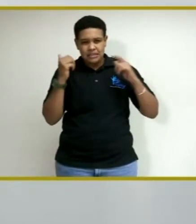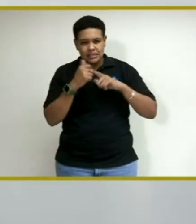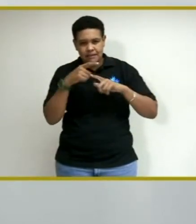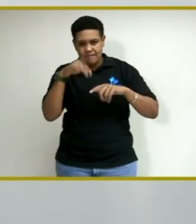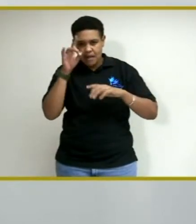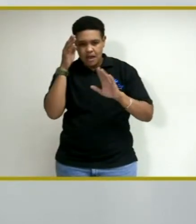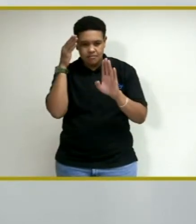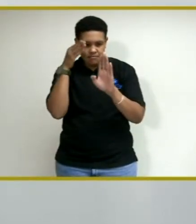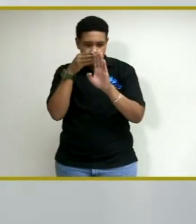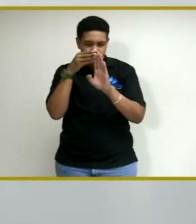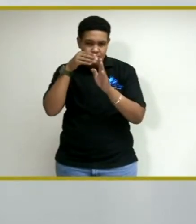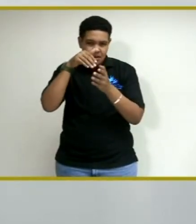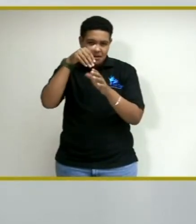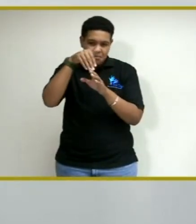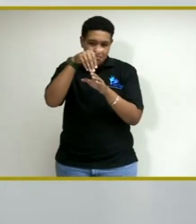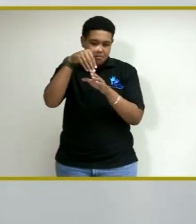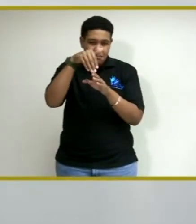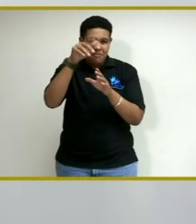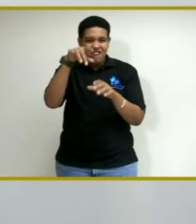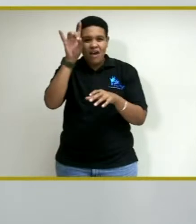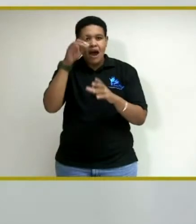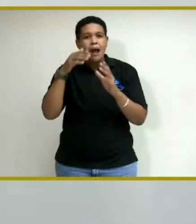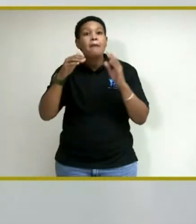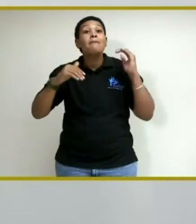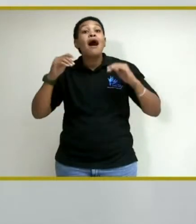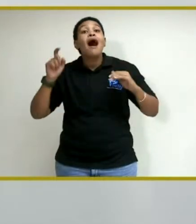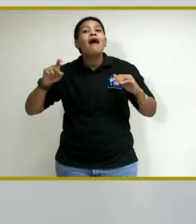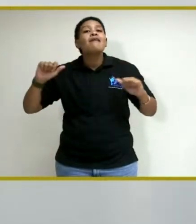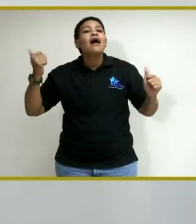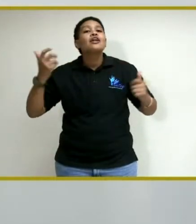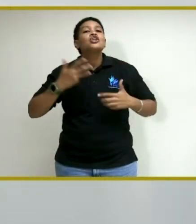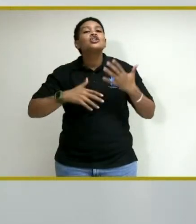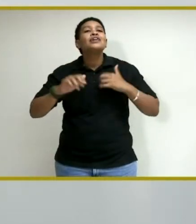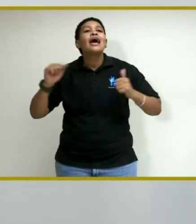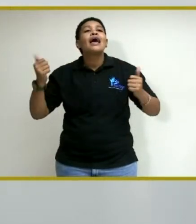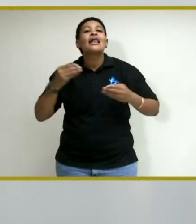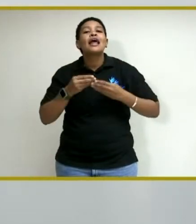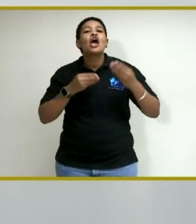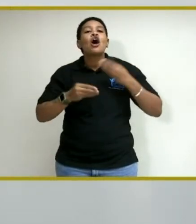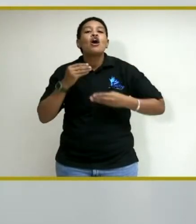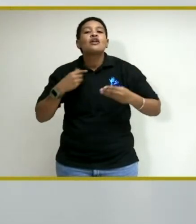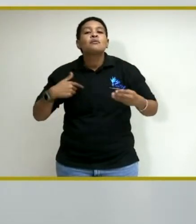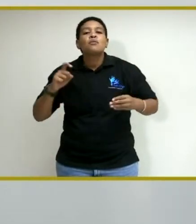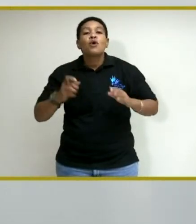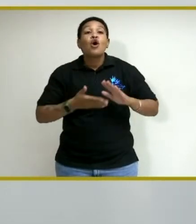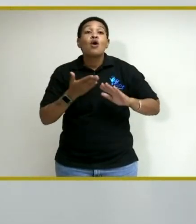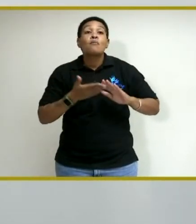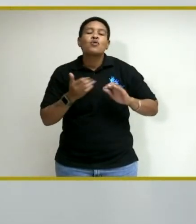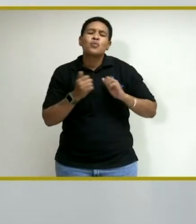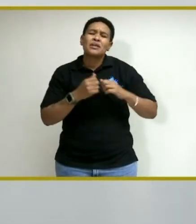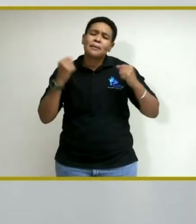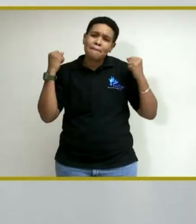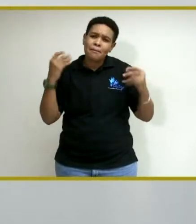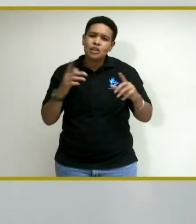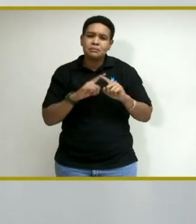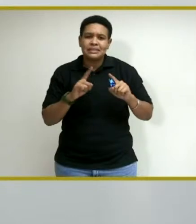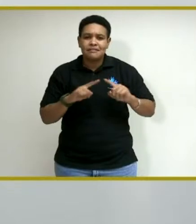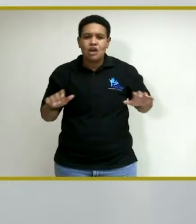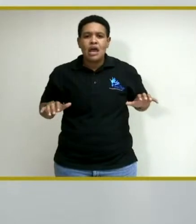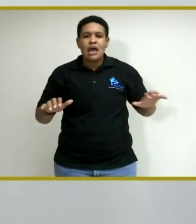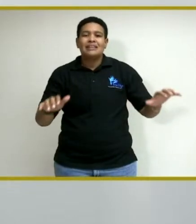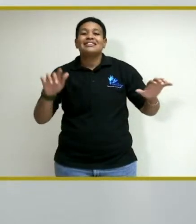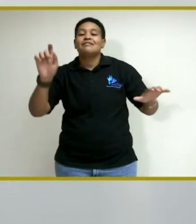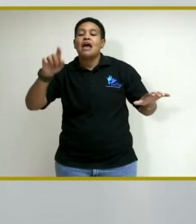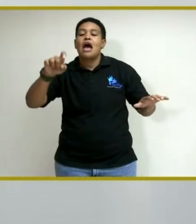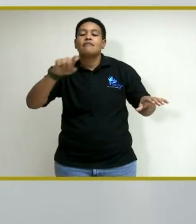struck. And like any society, any economy, we operate with multiple activities that have